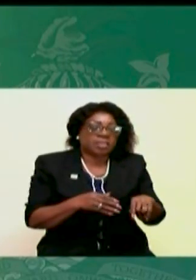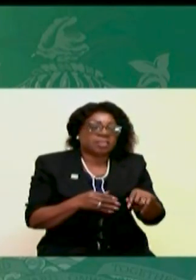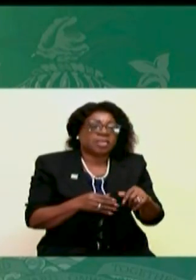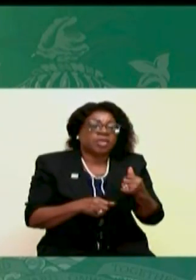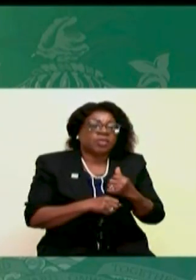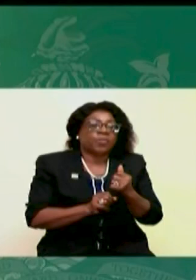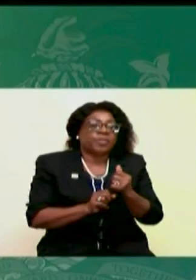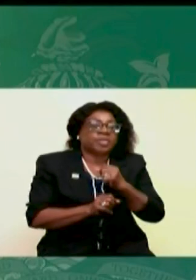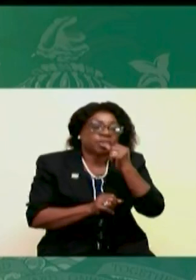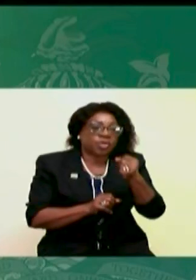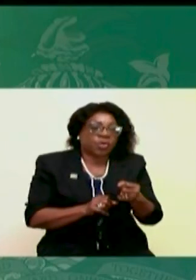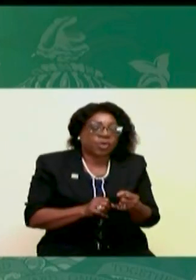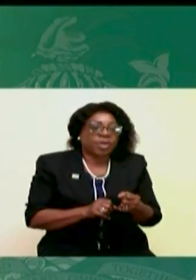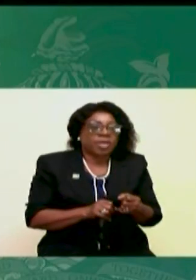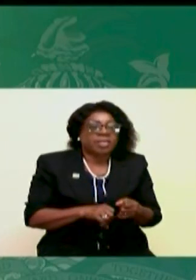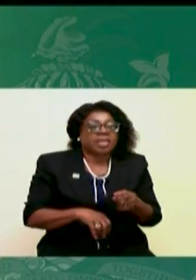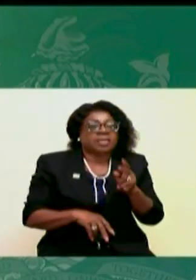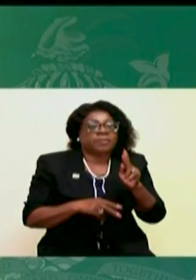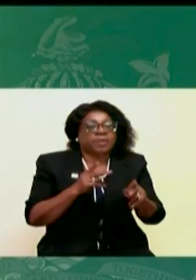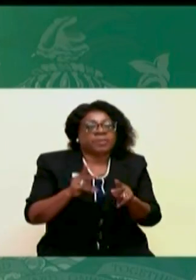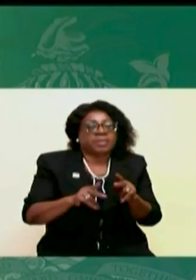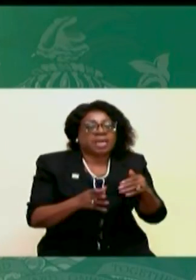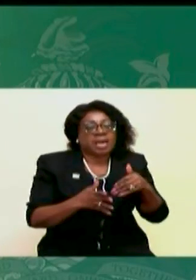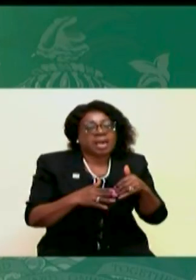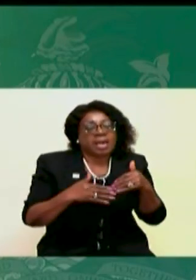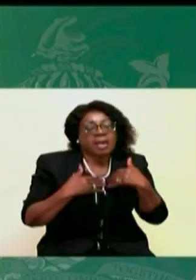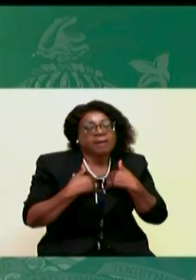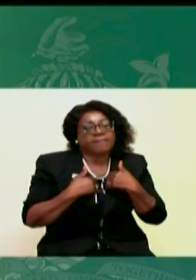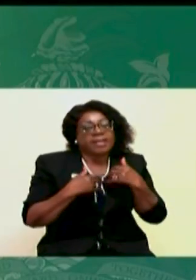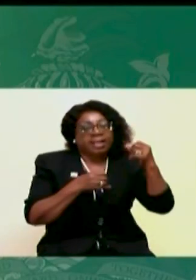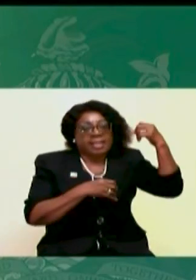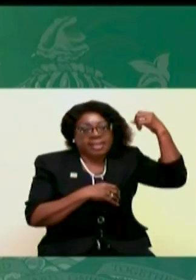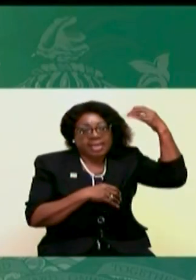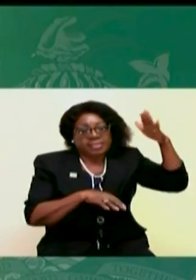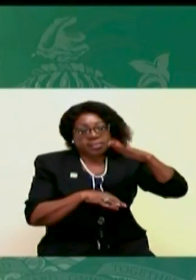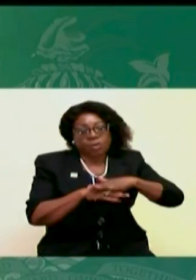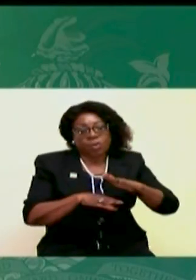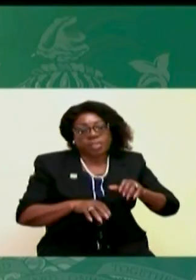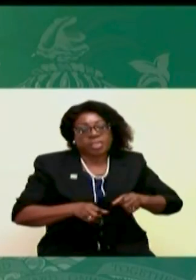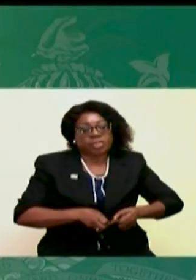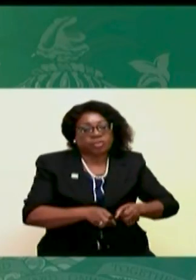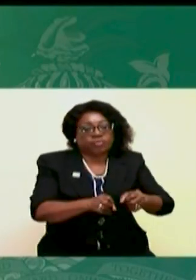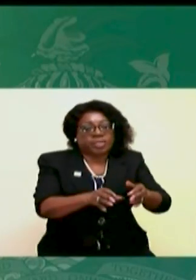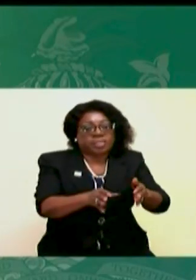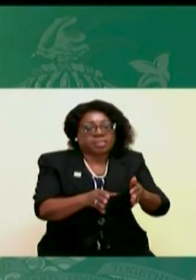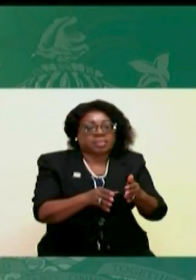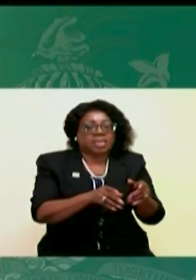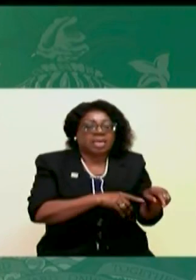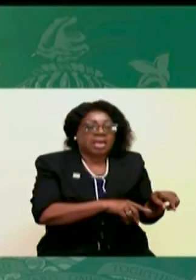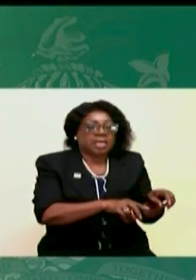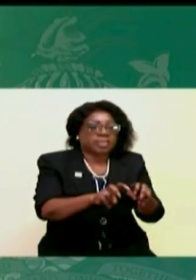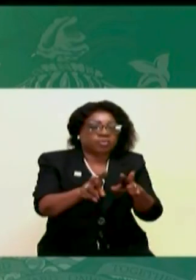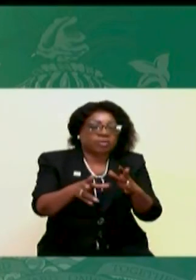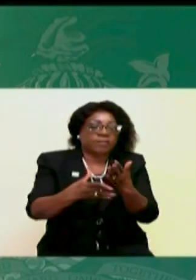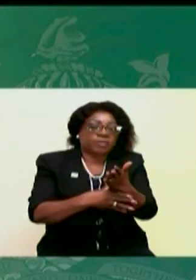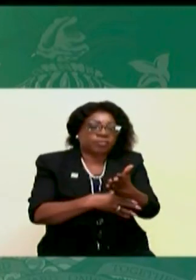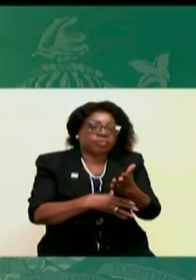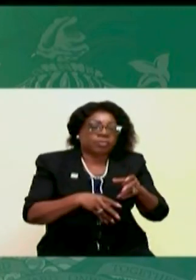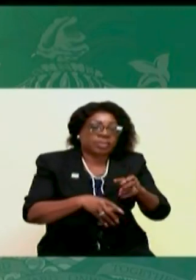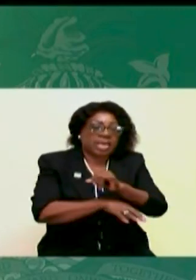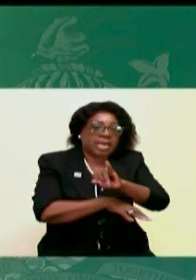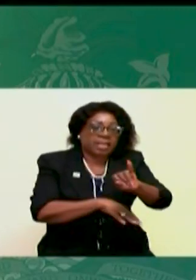that the residents and visitors can have lighted streets as they traverse throughout the island. Madam